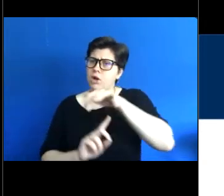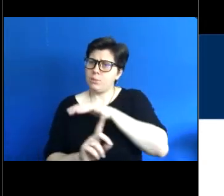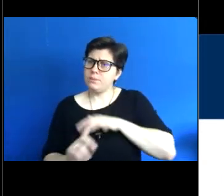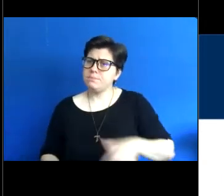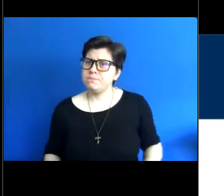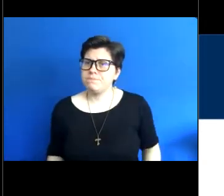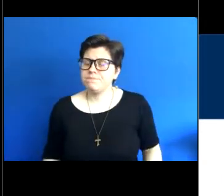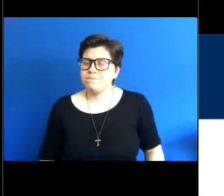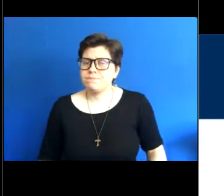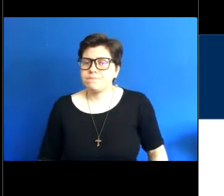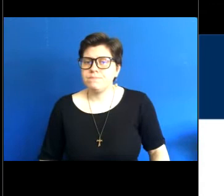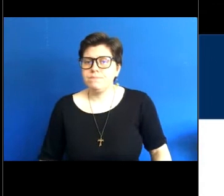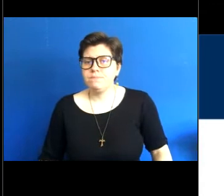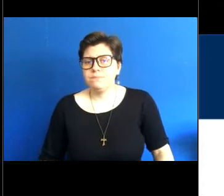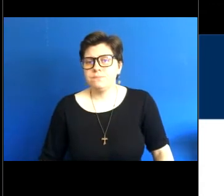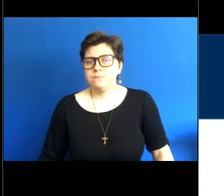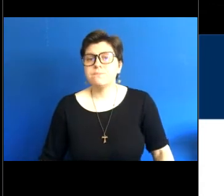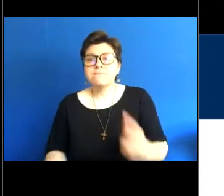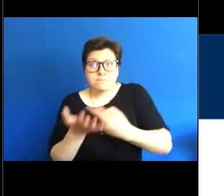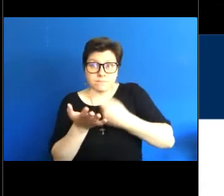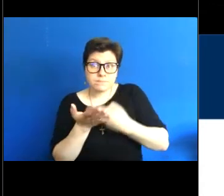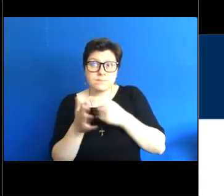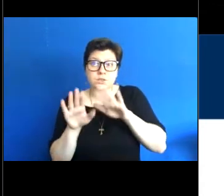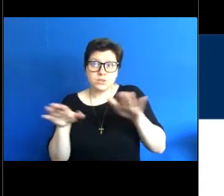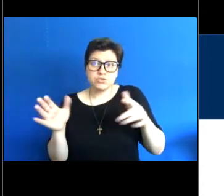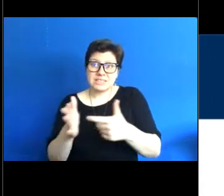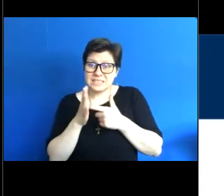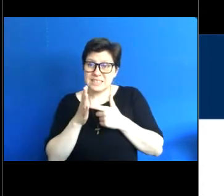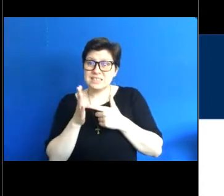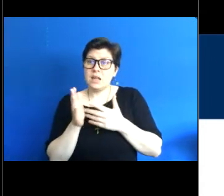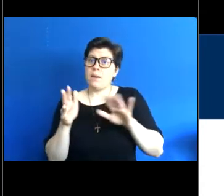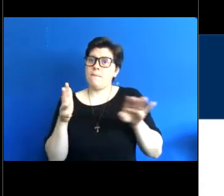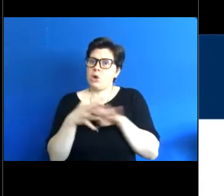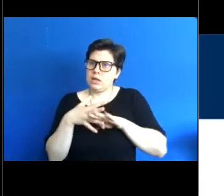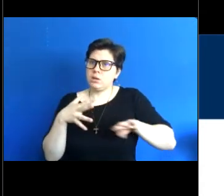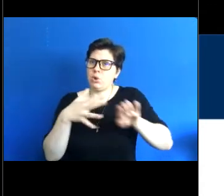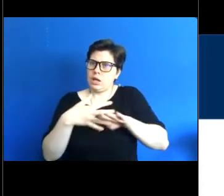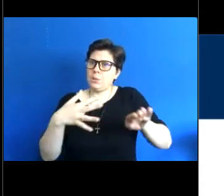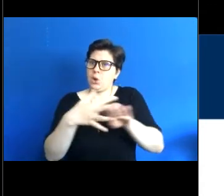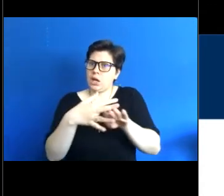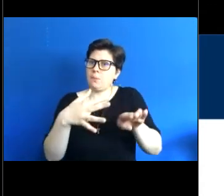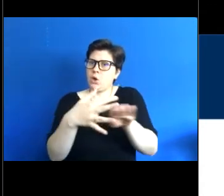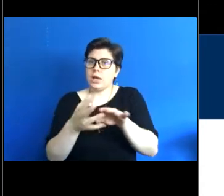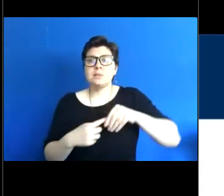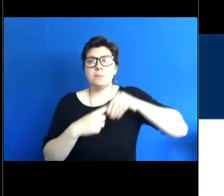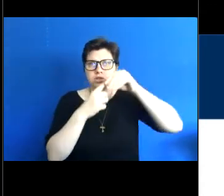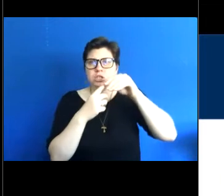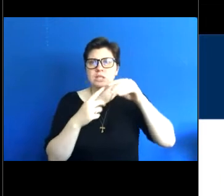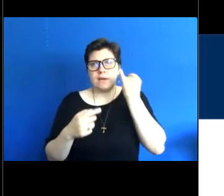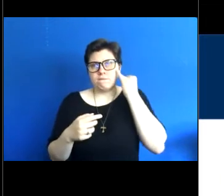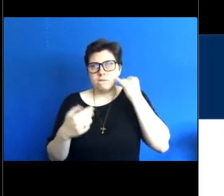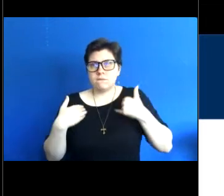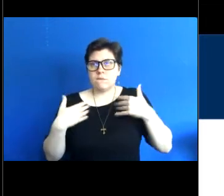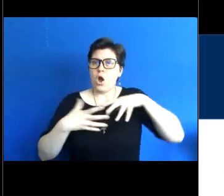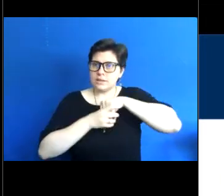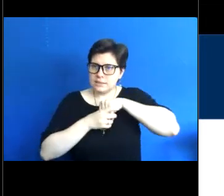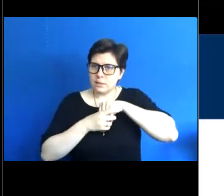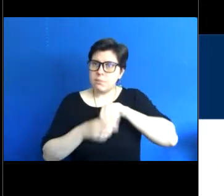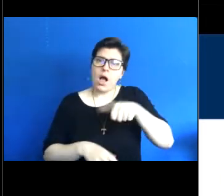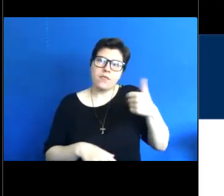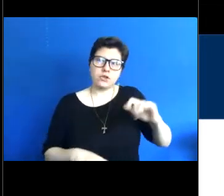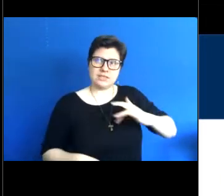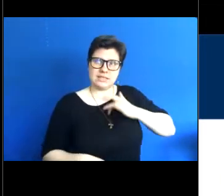And sometimes children do need frequent breaks, especially those children with autism and other sensory